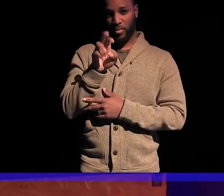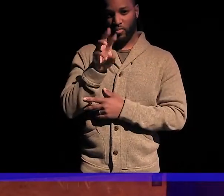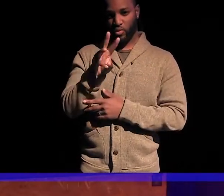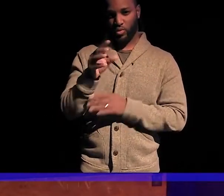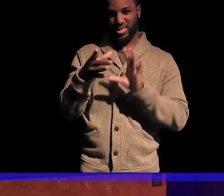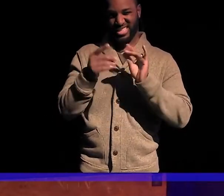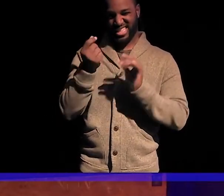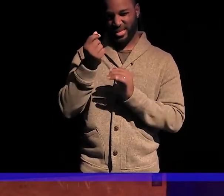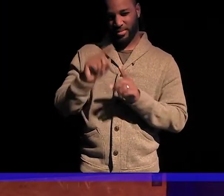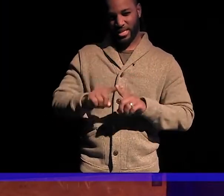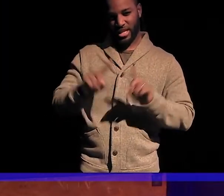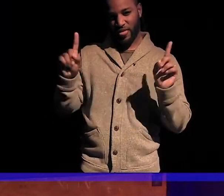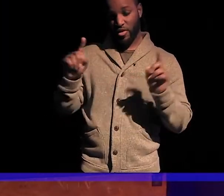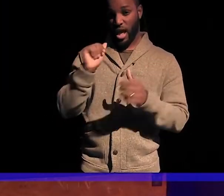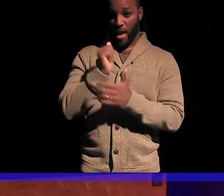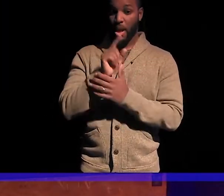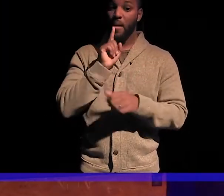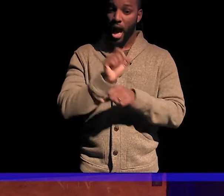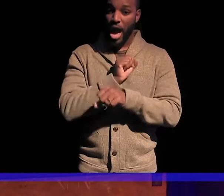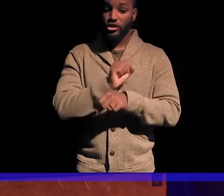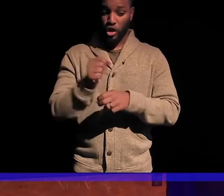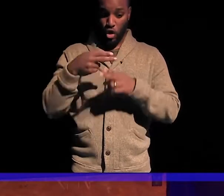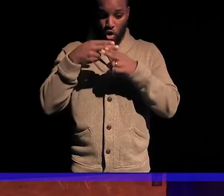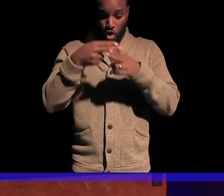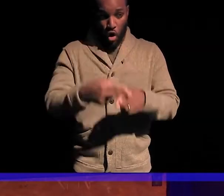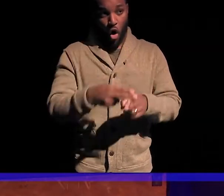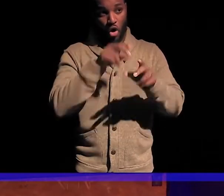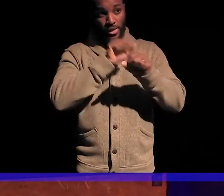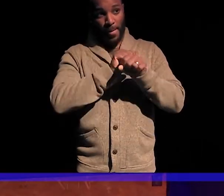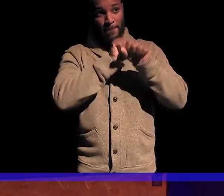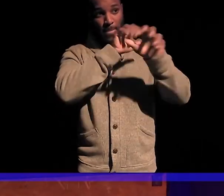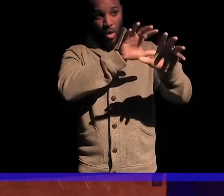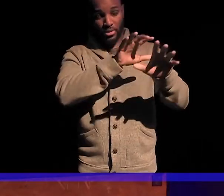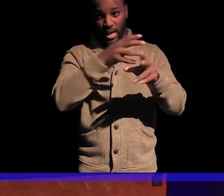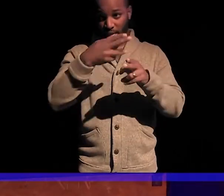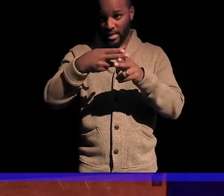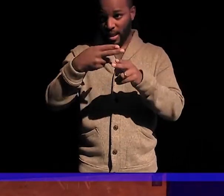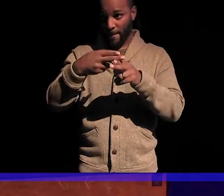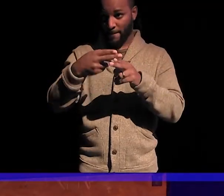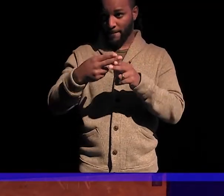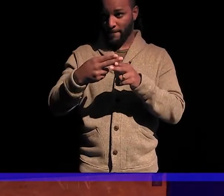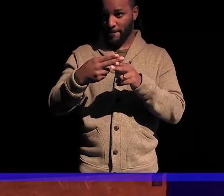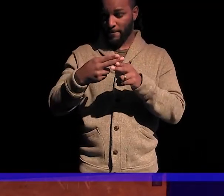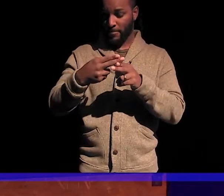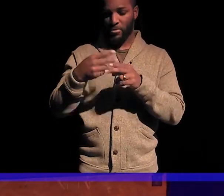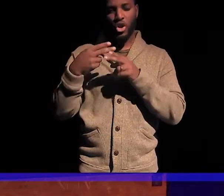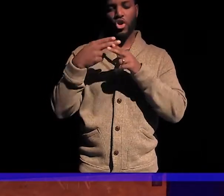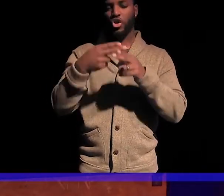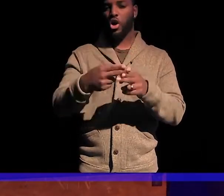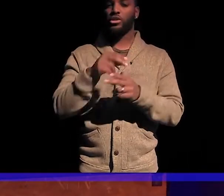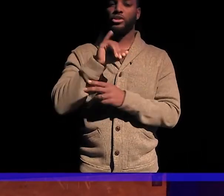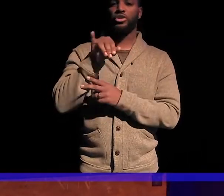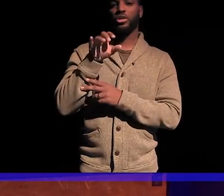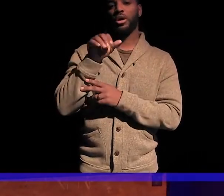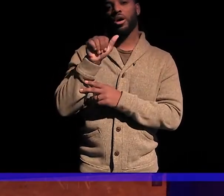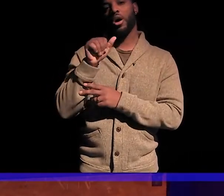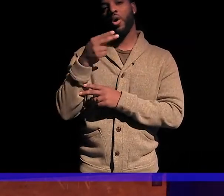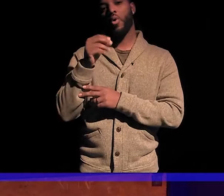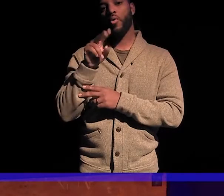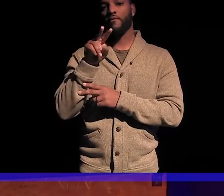little different. Abraham actually calls the mountain a name, and he calls it Jehovah Jireh.